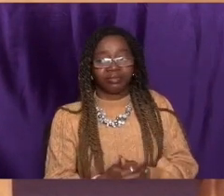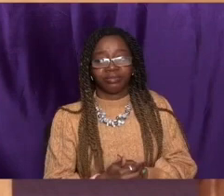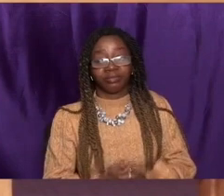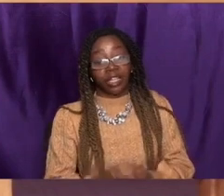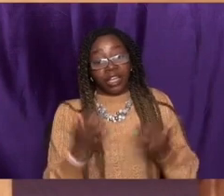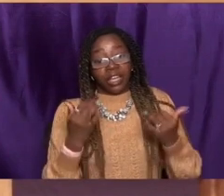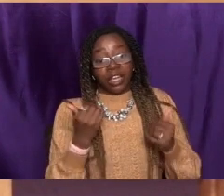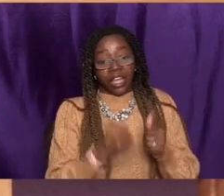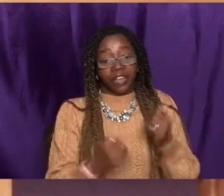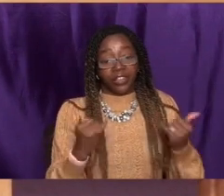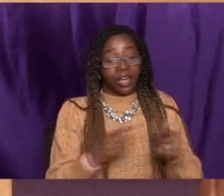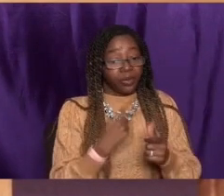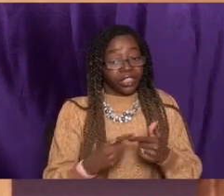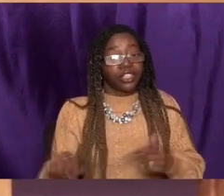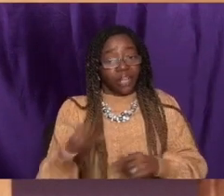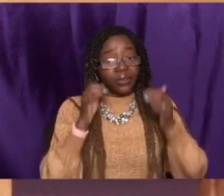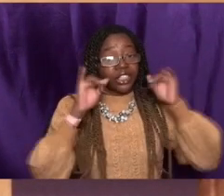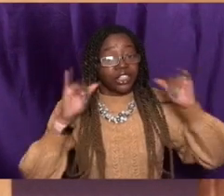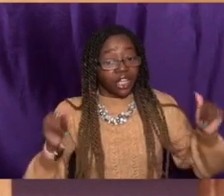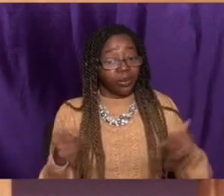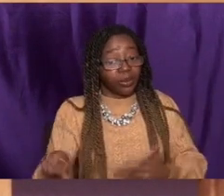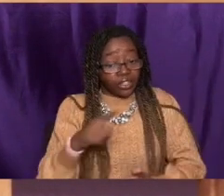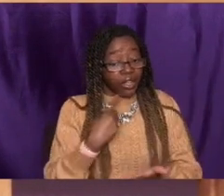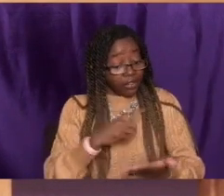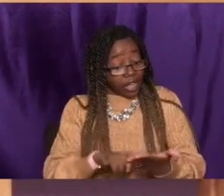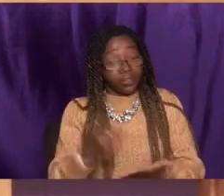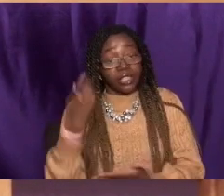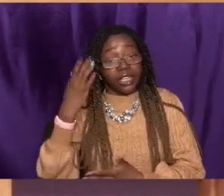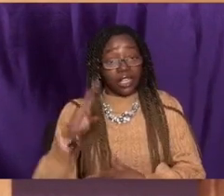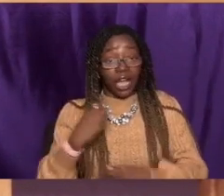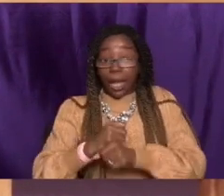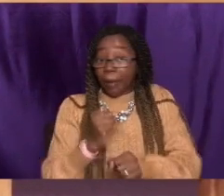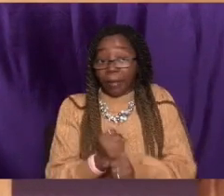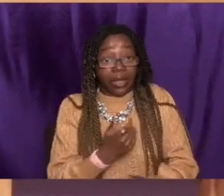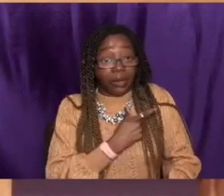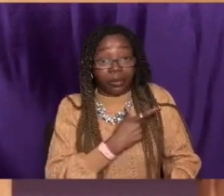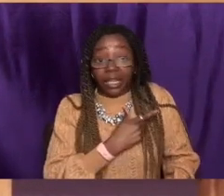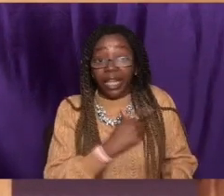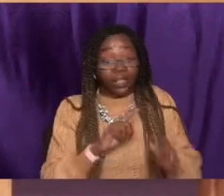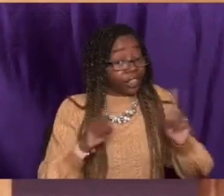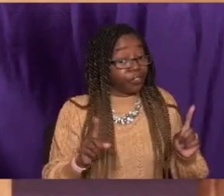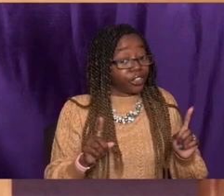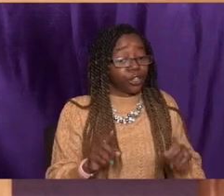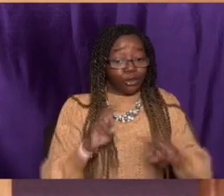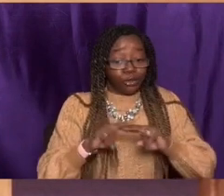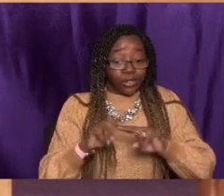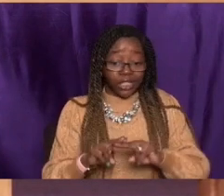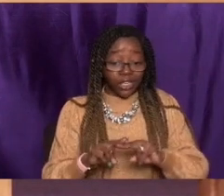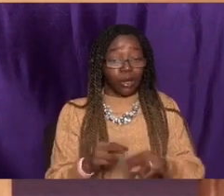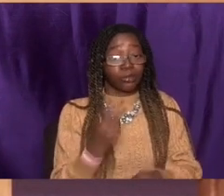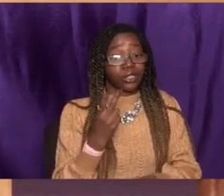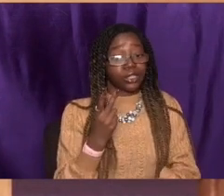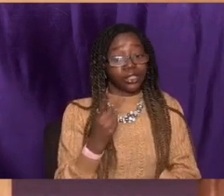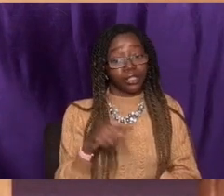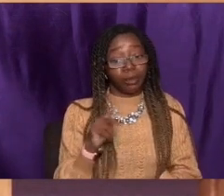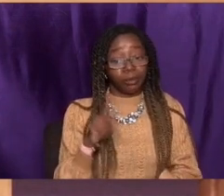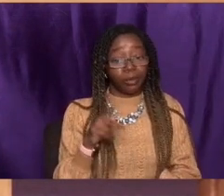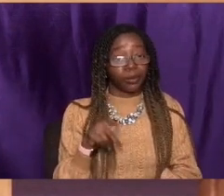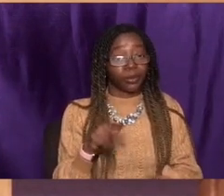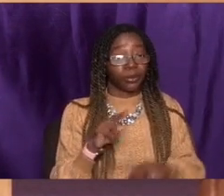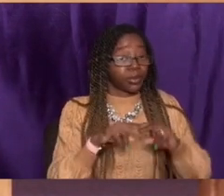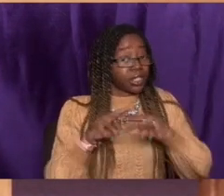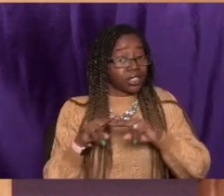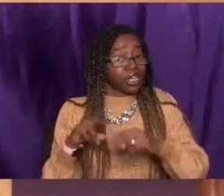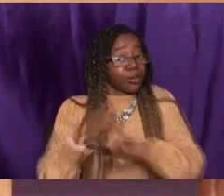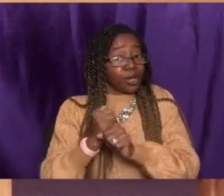Every now and then, y'all to just shout because y'all got evidence of God making up lack. You sitting on some seats that